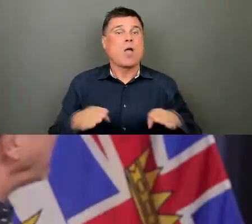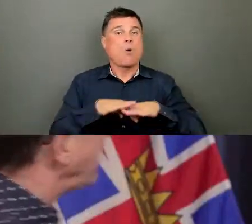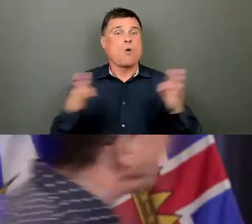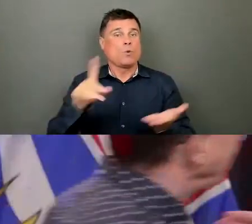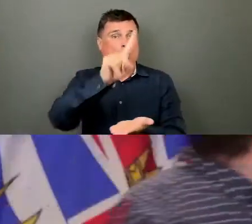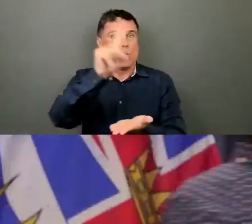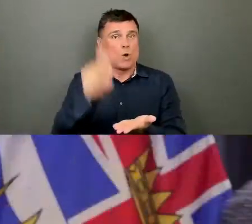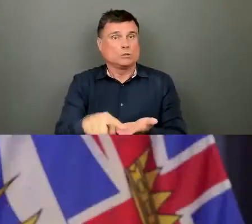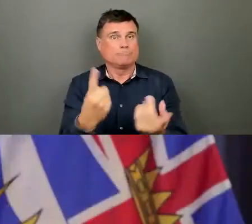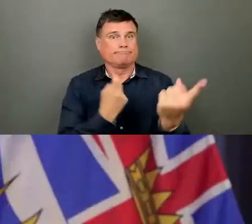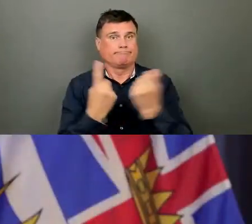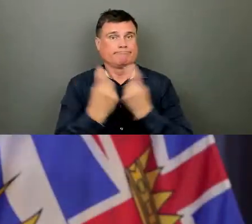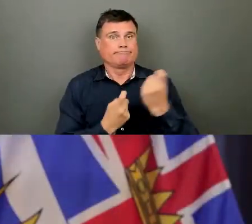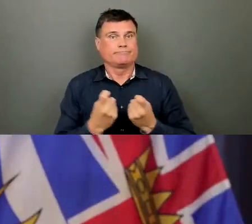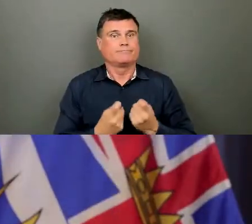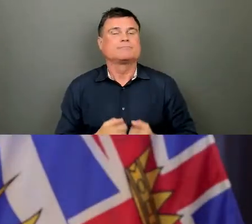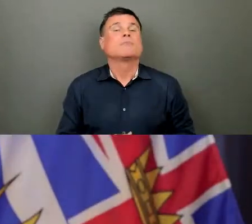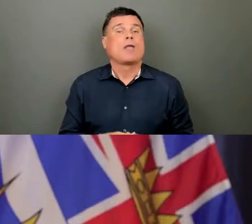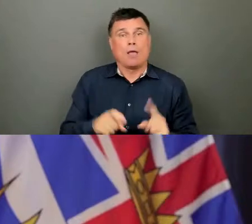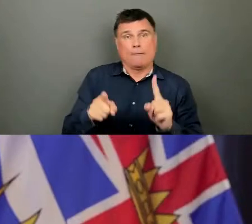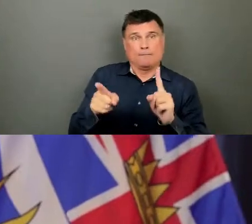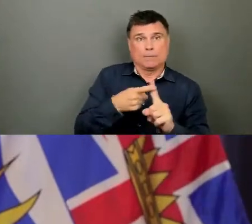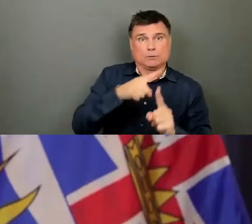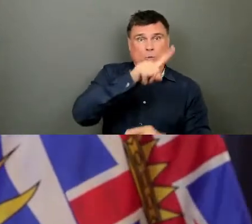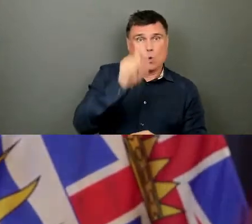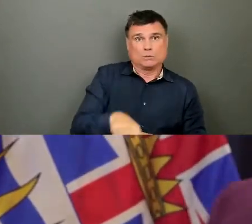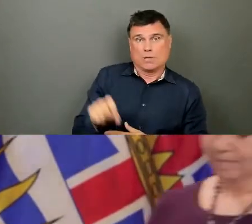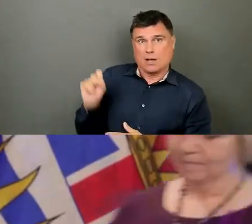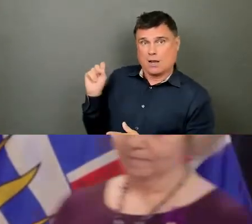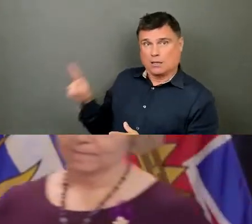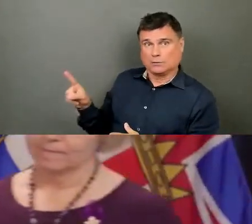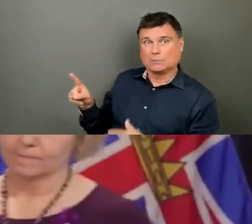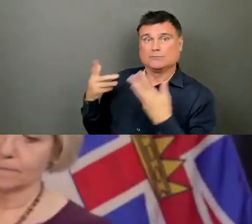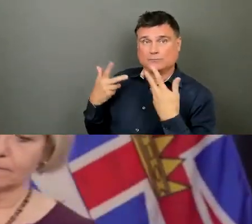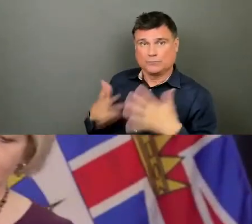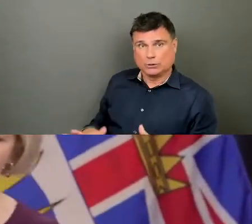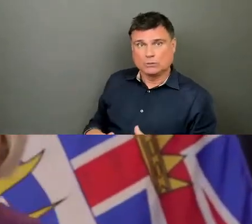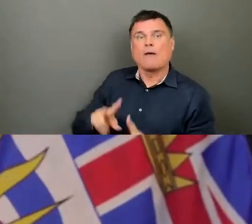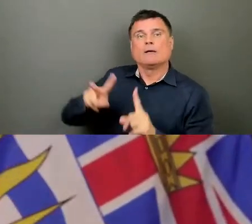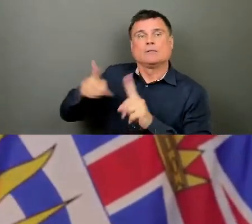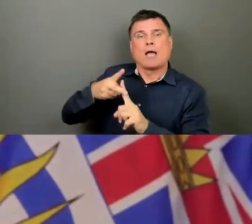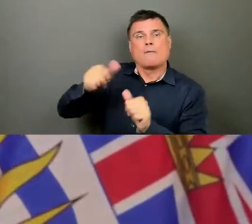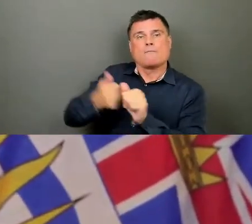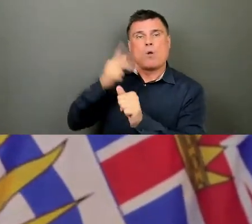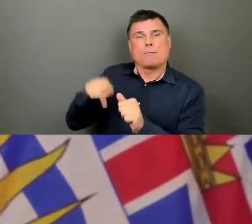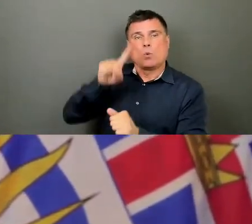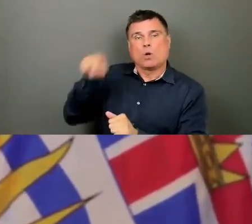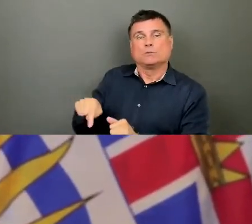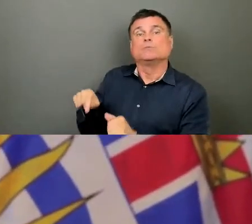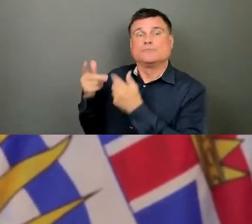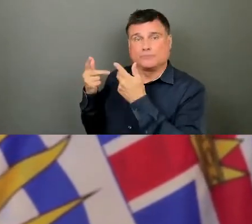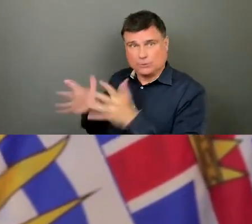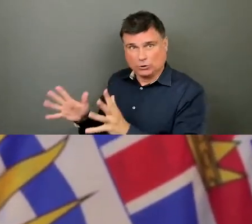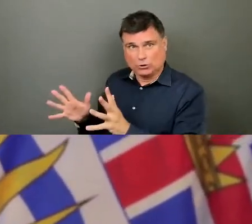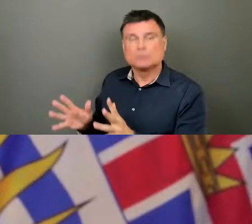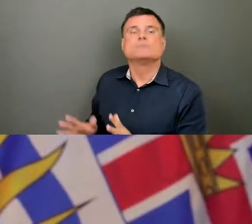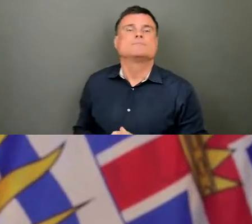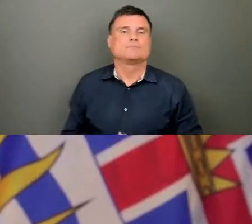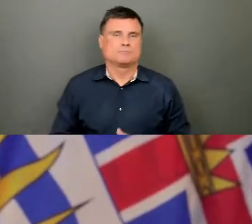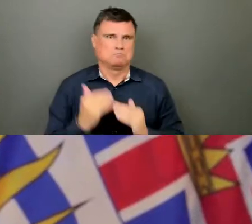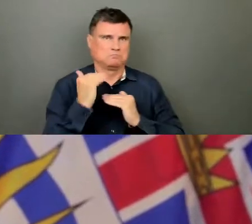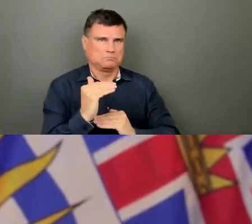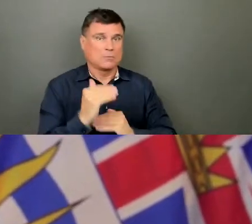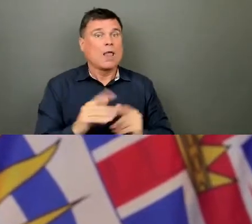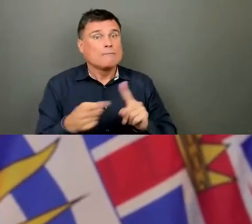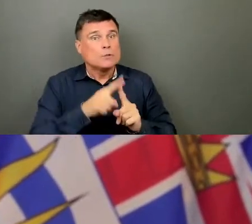Thank you, Minister. As a reminder to reporters on the phone line, please press *1 to enter the queue. You're limited to one question and one follow-up today. First question is from Binder